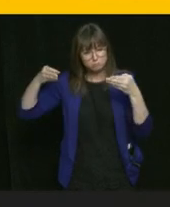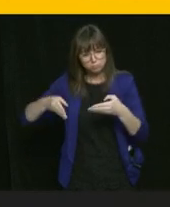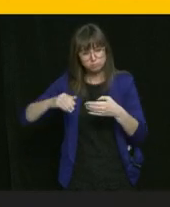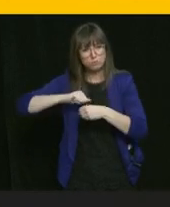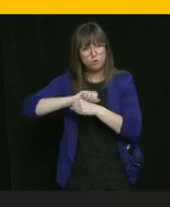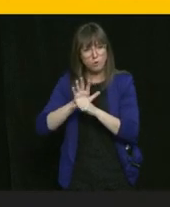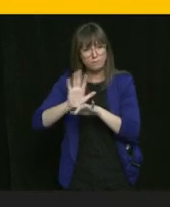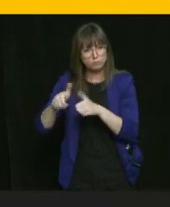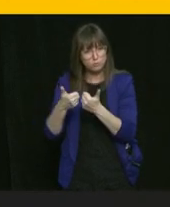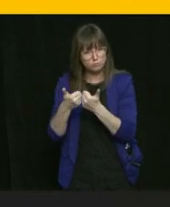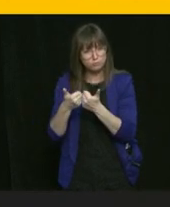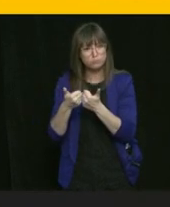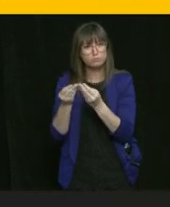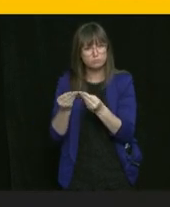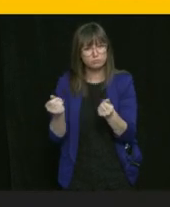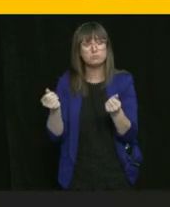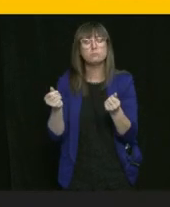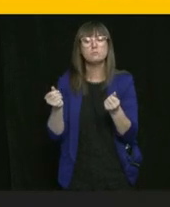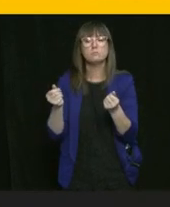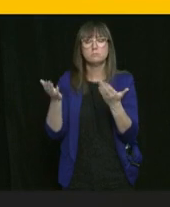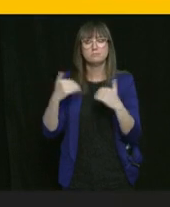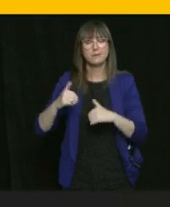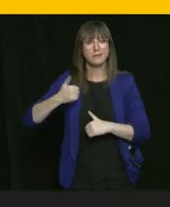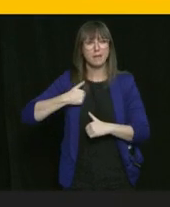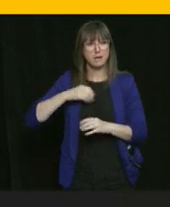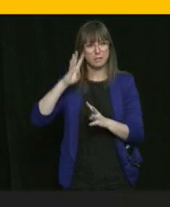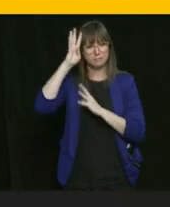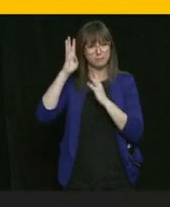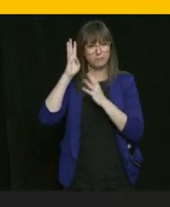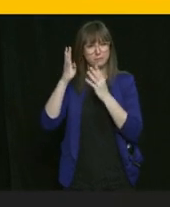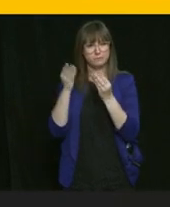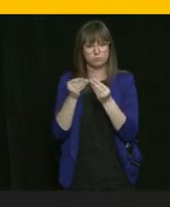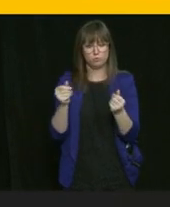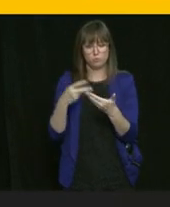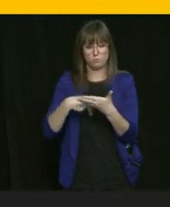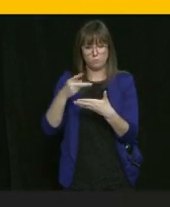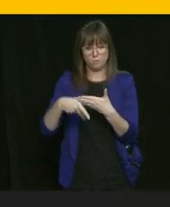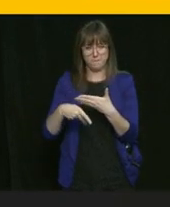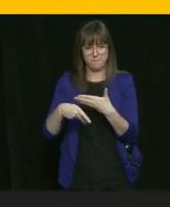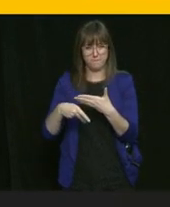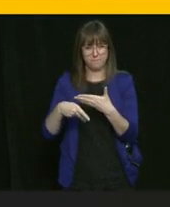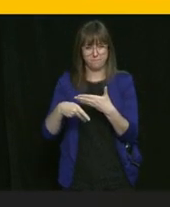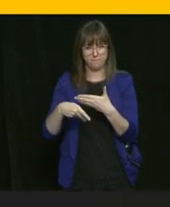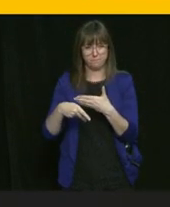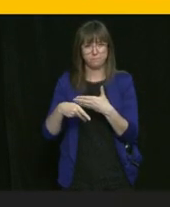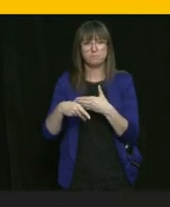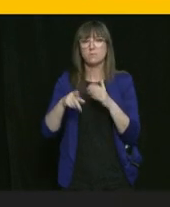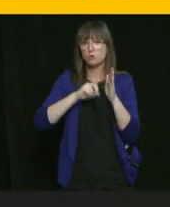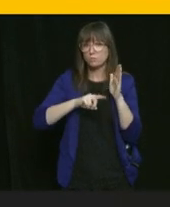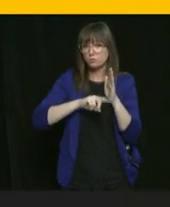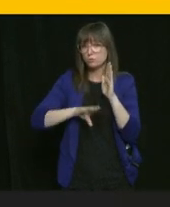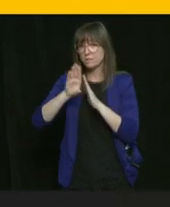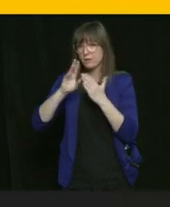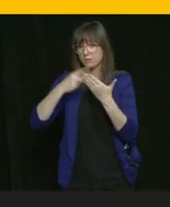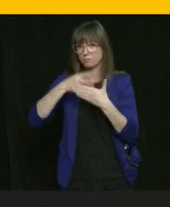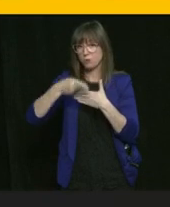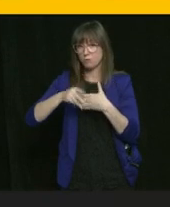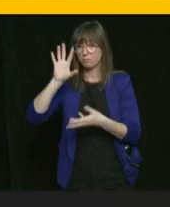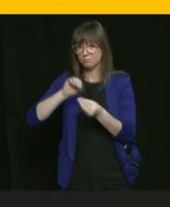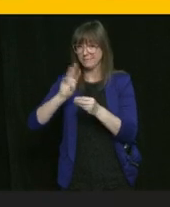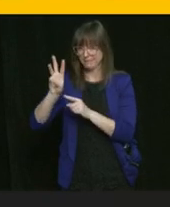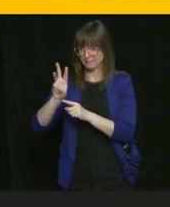Challenges and the Canada Innovative Solutions Program. Six research and development programs have been